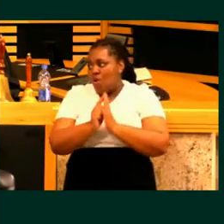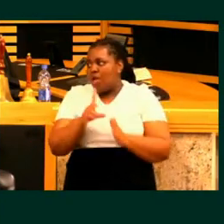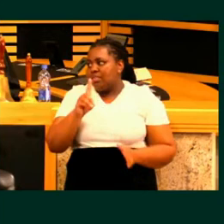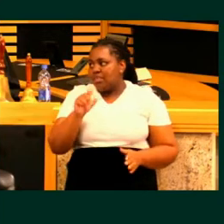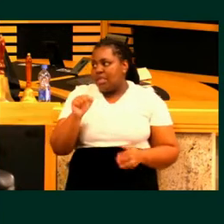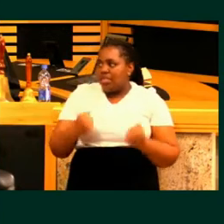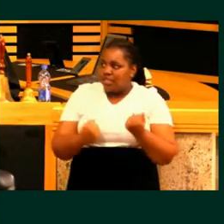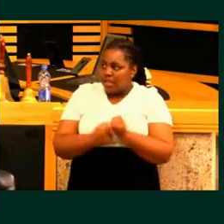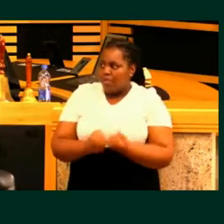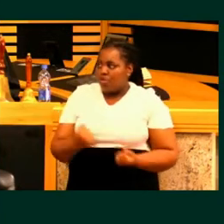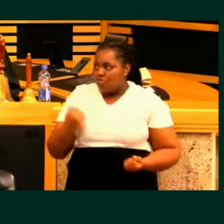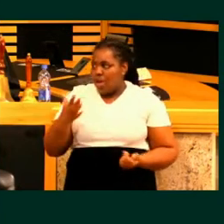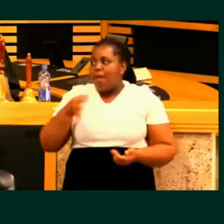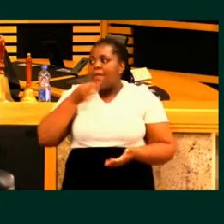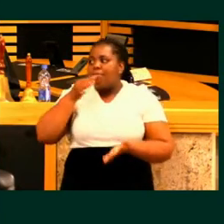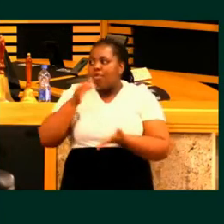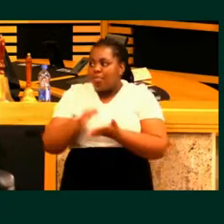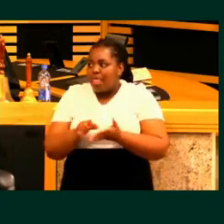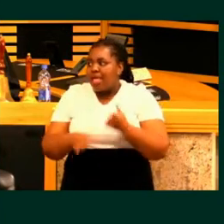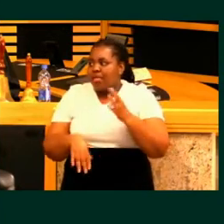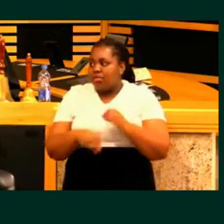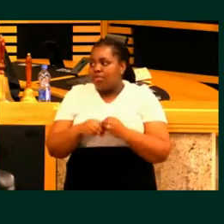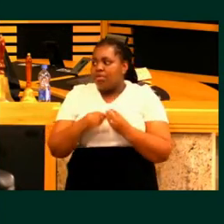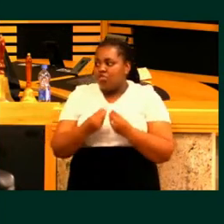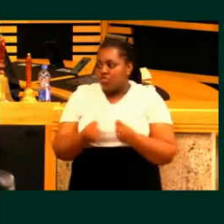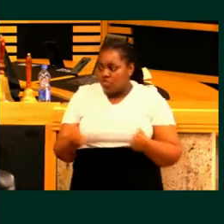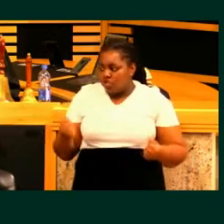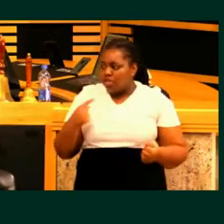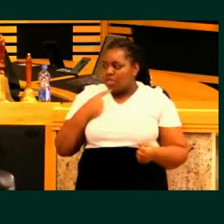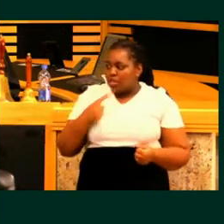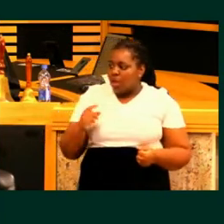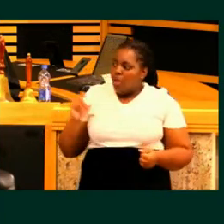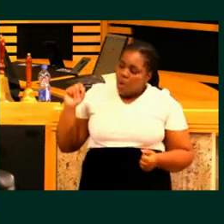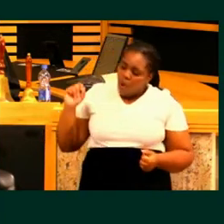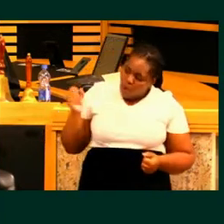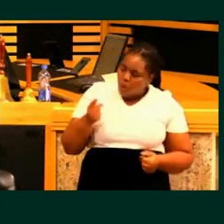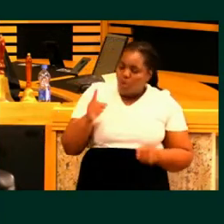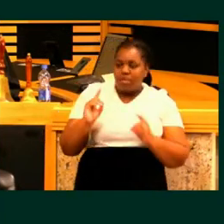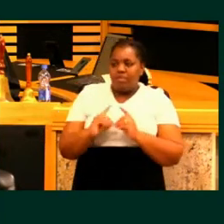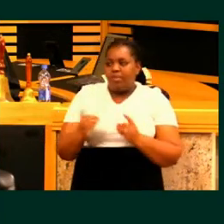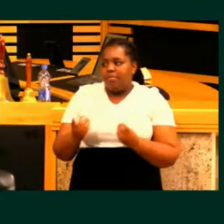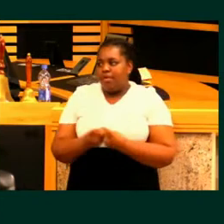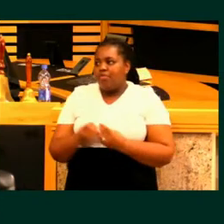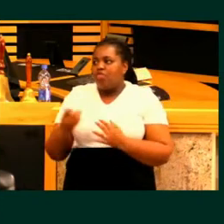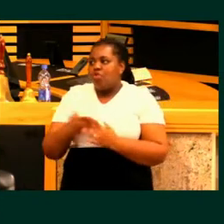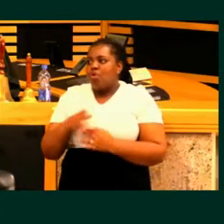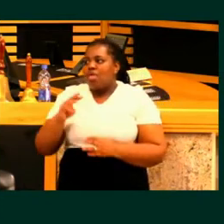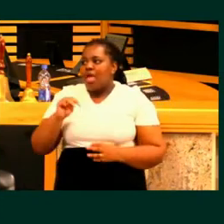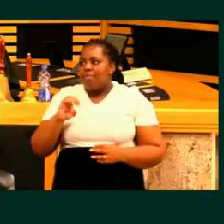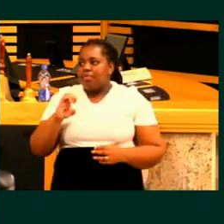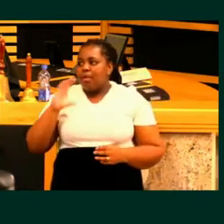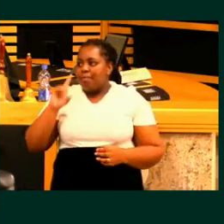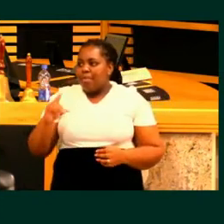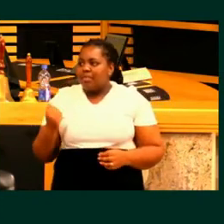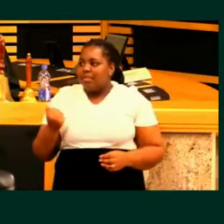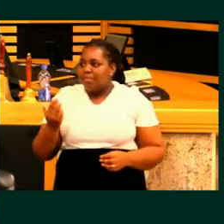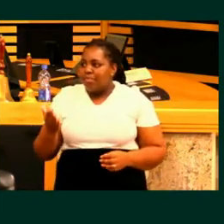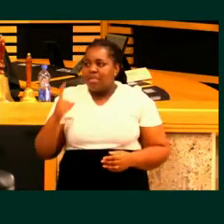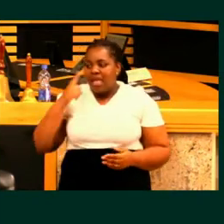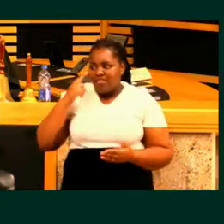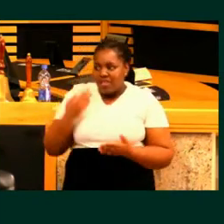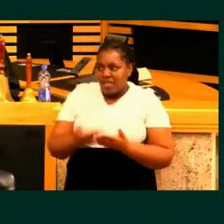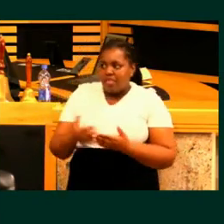supports the motion and proposes an additional resolution stating that all departments through their MC must submit evidence of